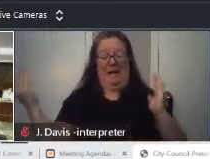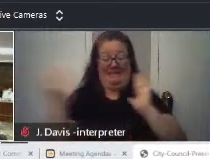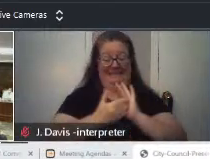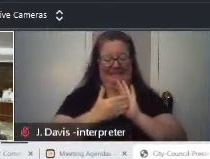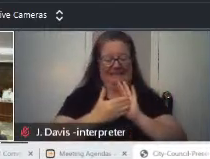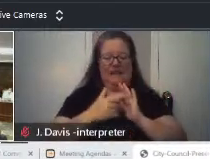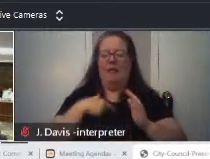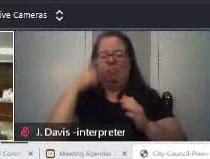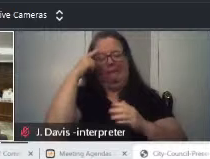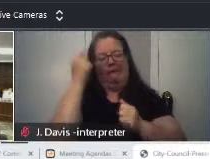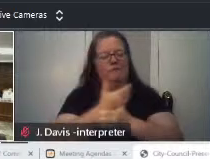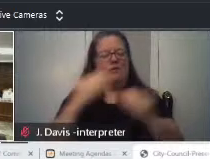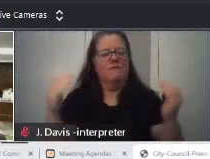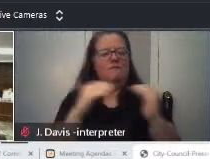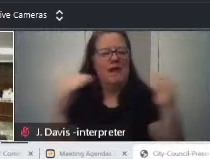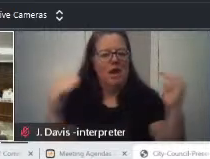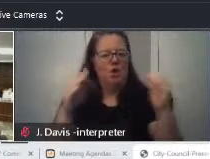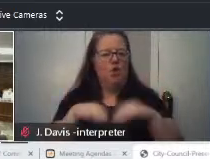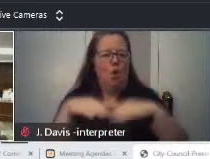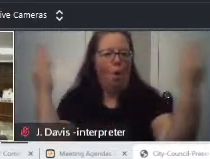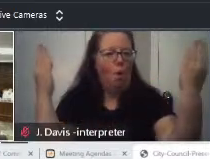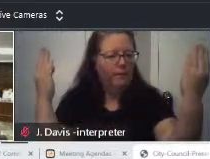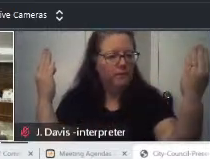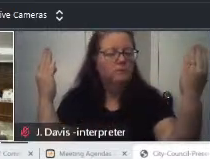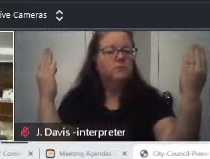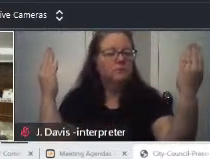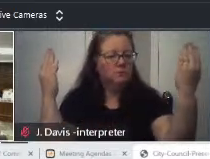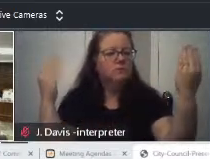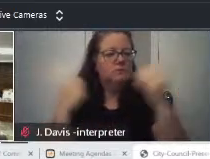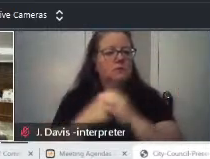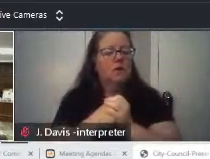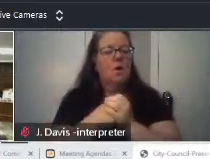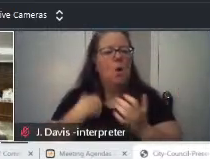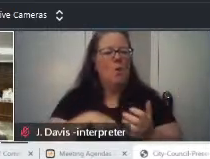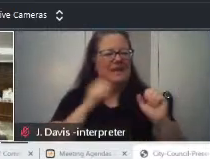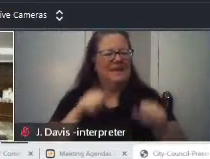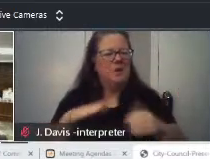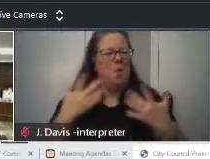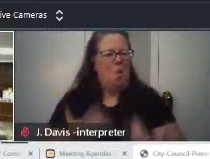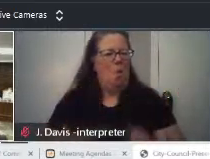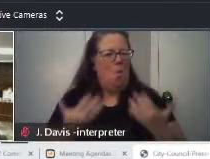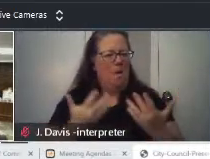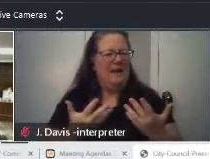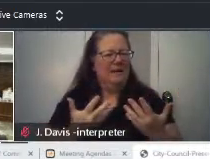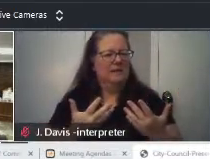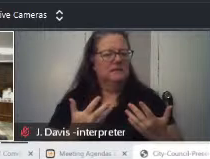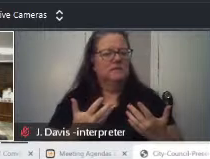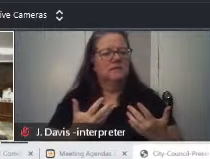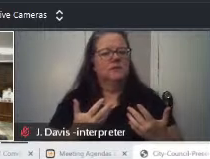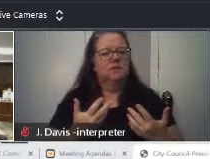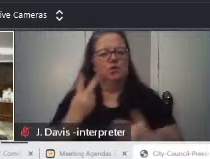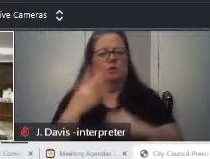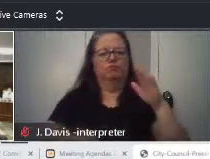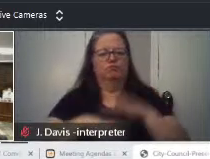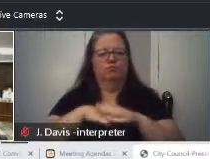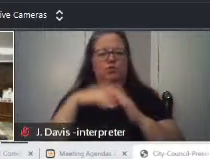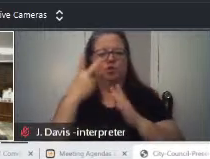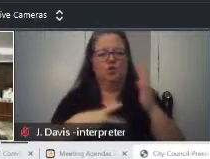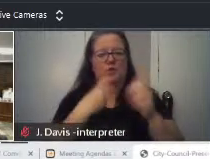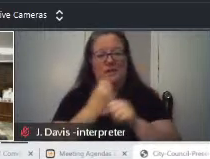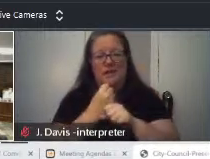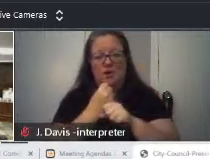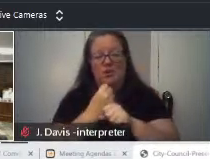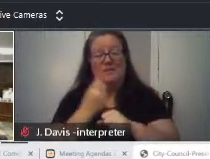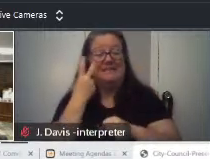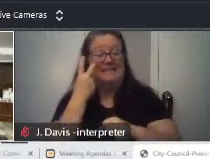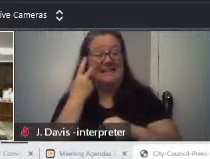was fair, everything was open about it, and we could wait around, for 2 years and try to play the market, which is